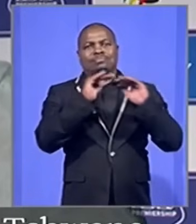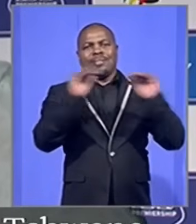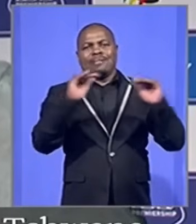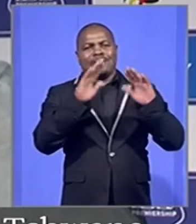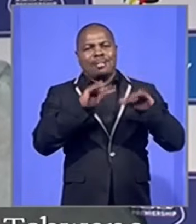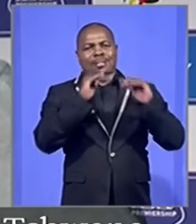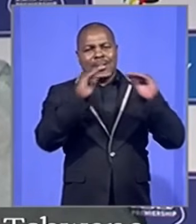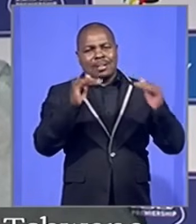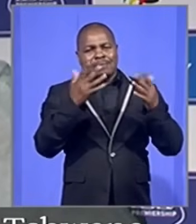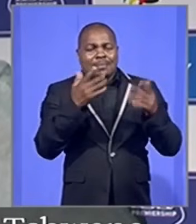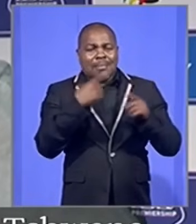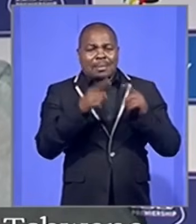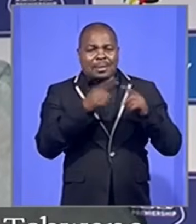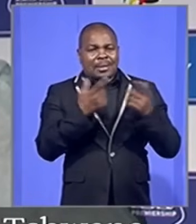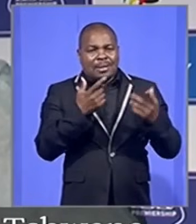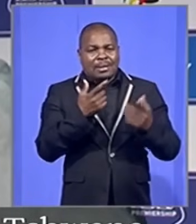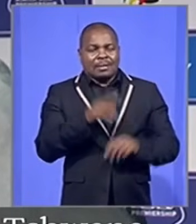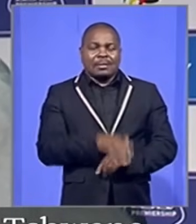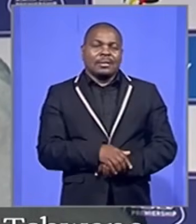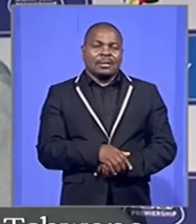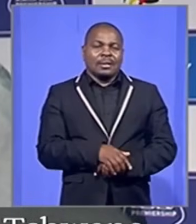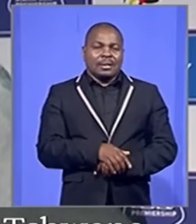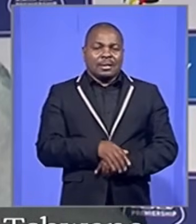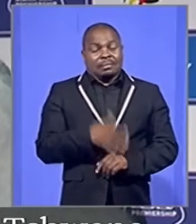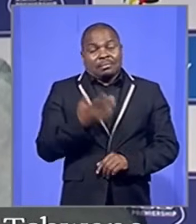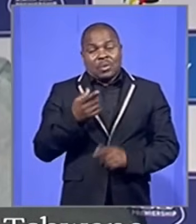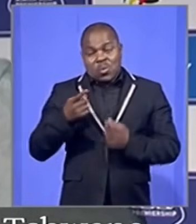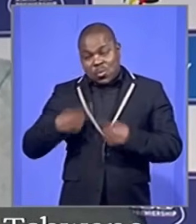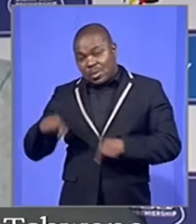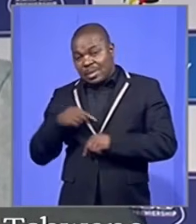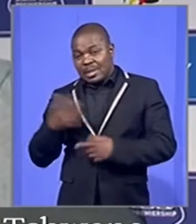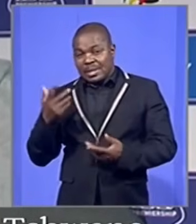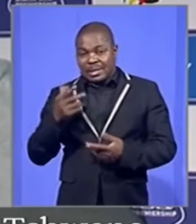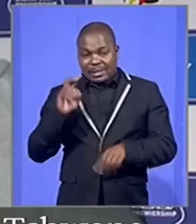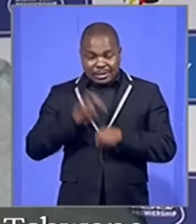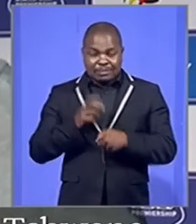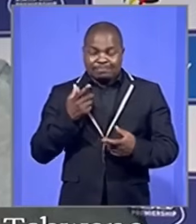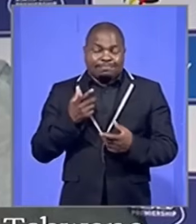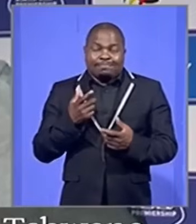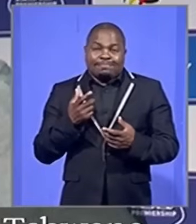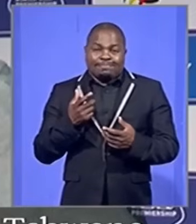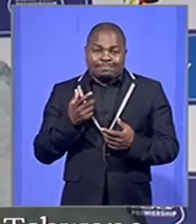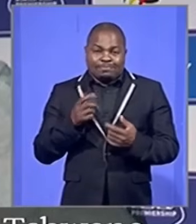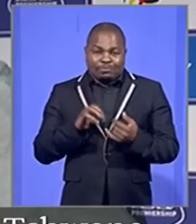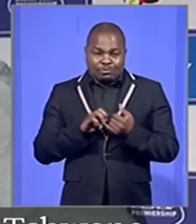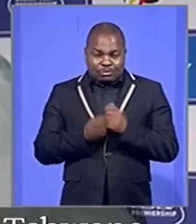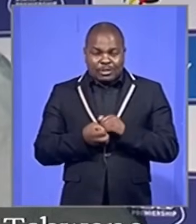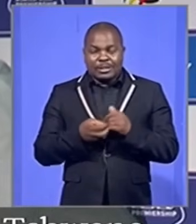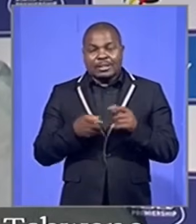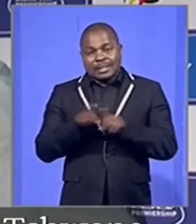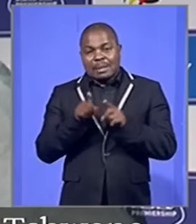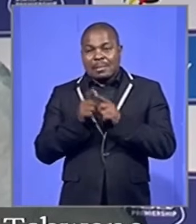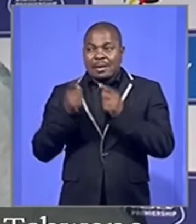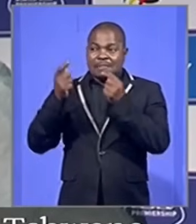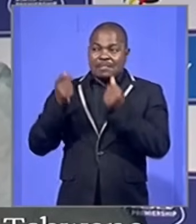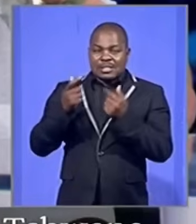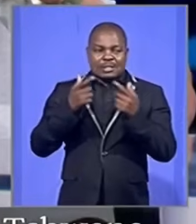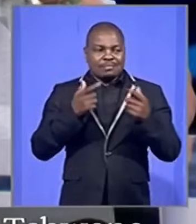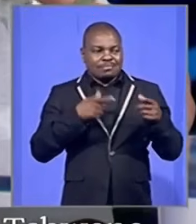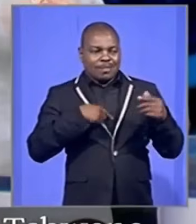fair play to them, so you can never take it away from them. The rest of us, we got to, you know, maybe financially, but nobody can compete